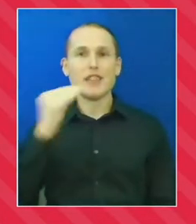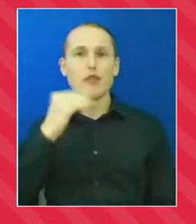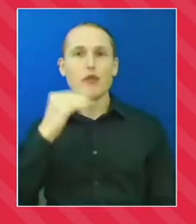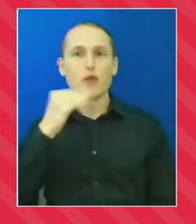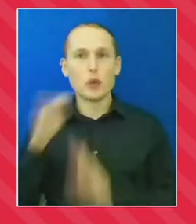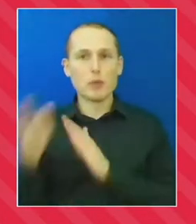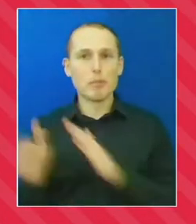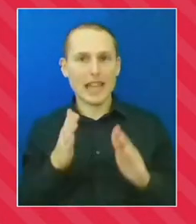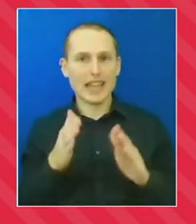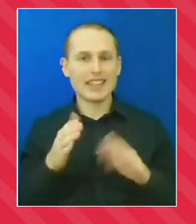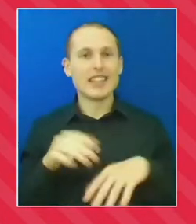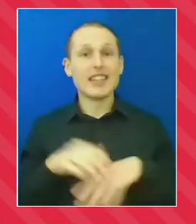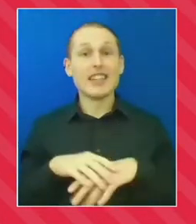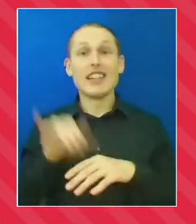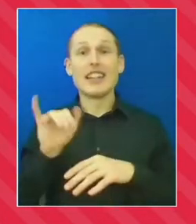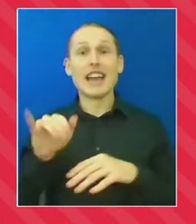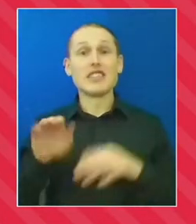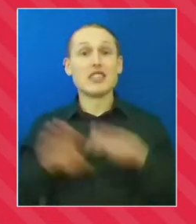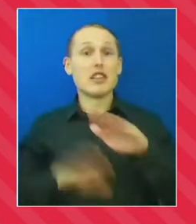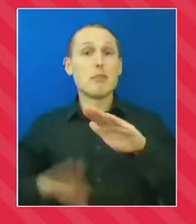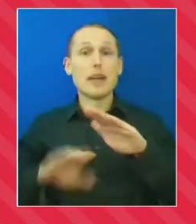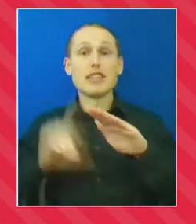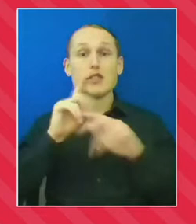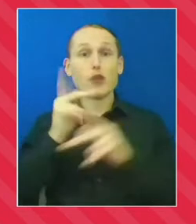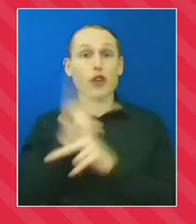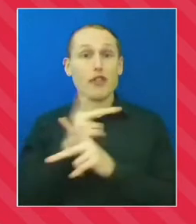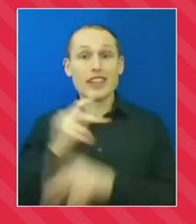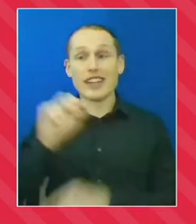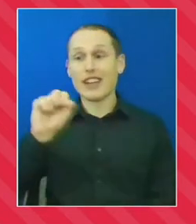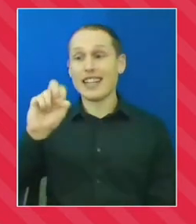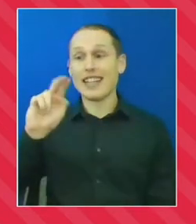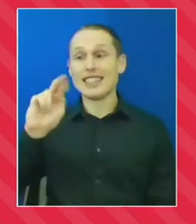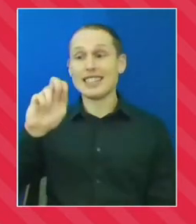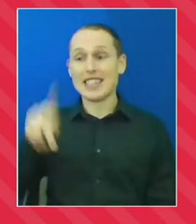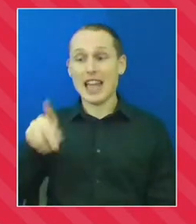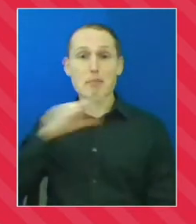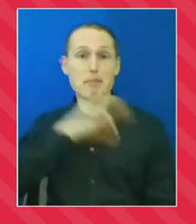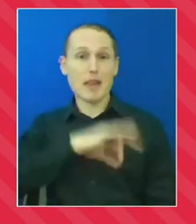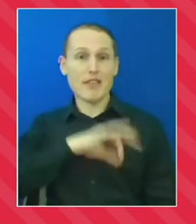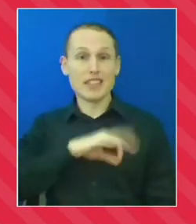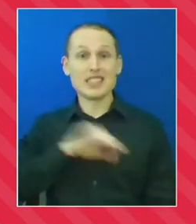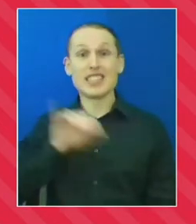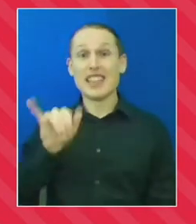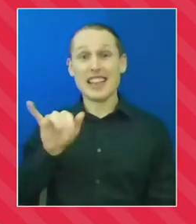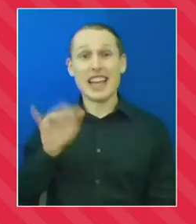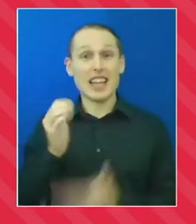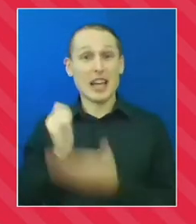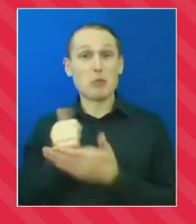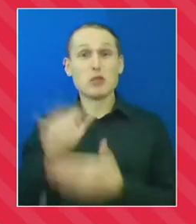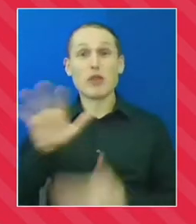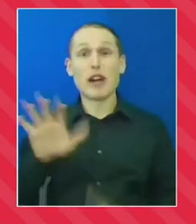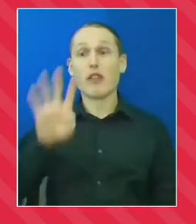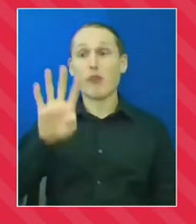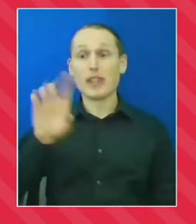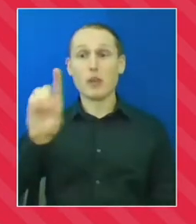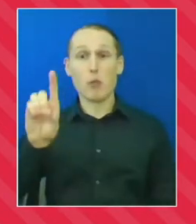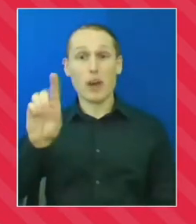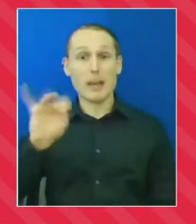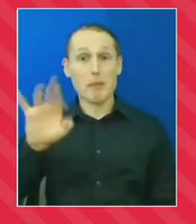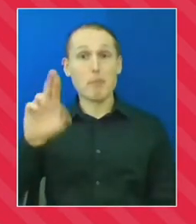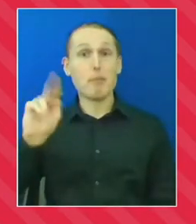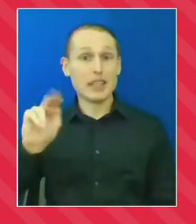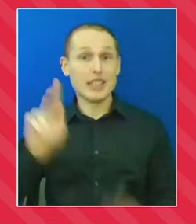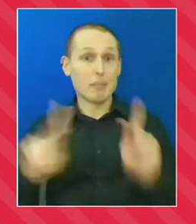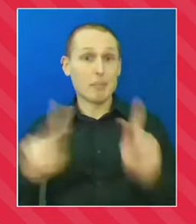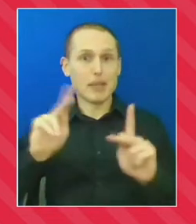SNAP is a supplemental nutrition assistance program, which serves about 41 million people per month. So we were directed by Congress, this was